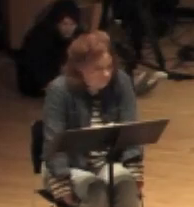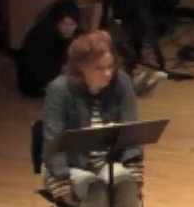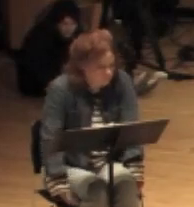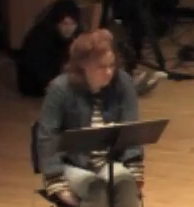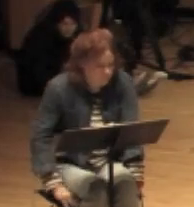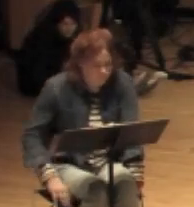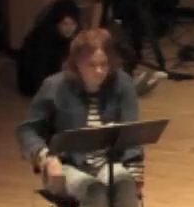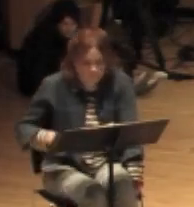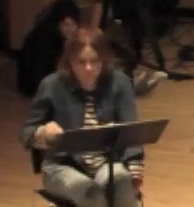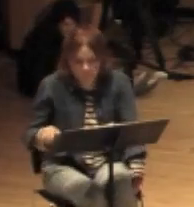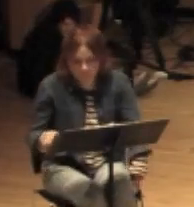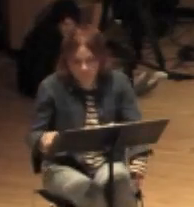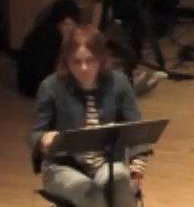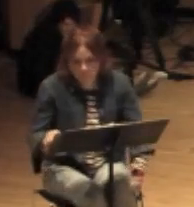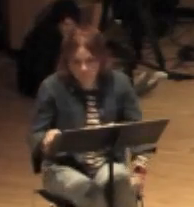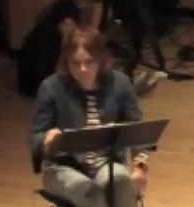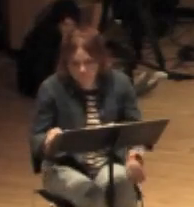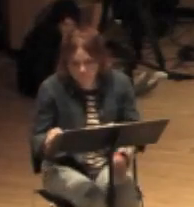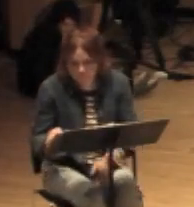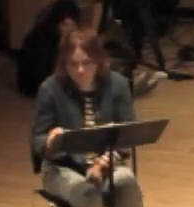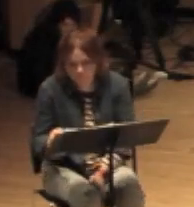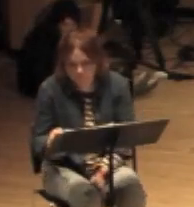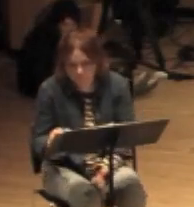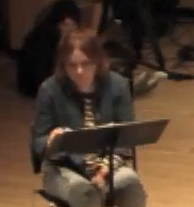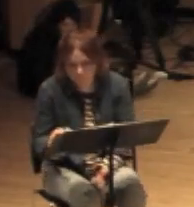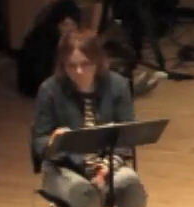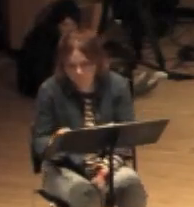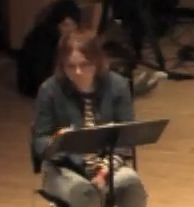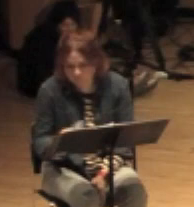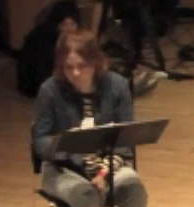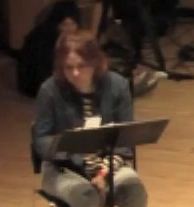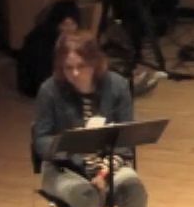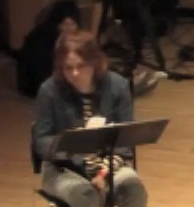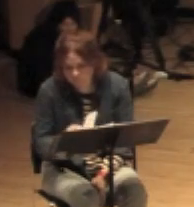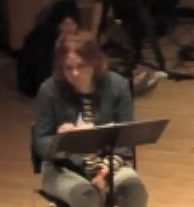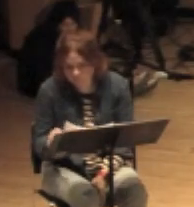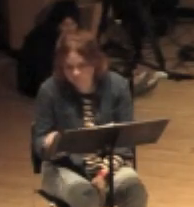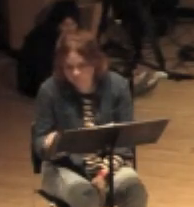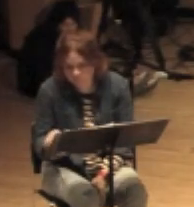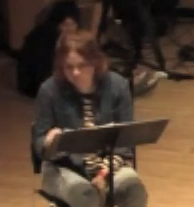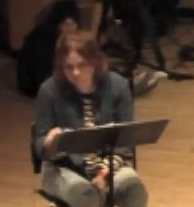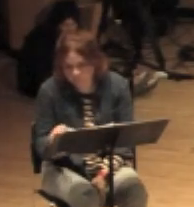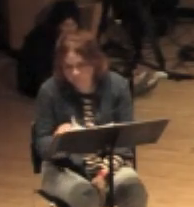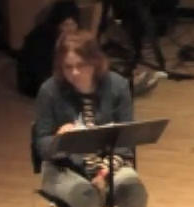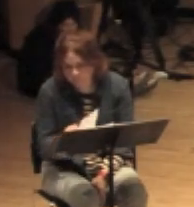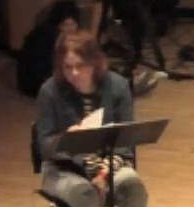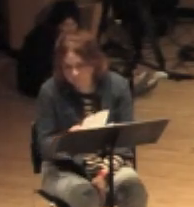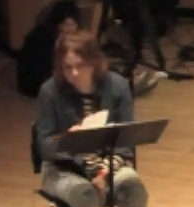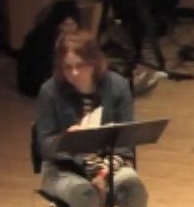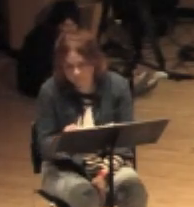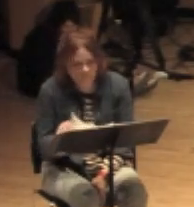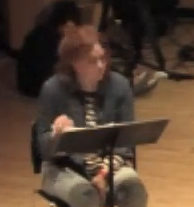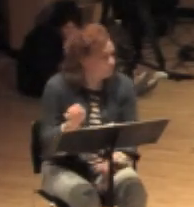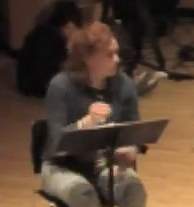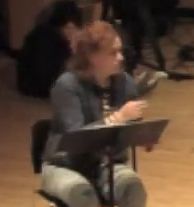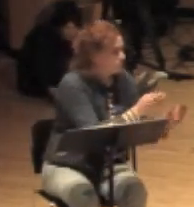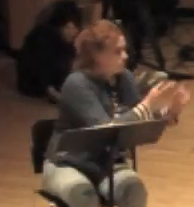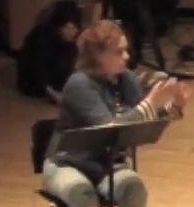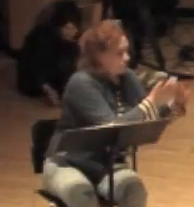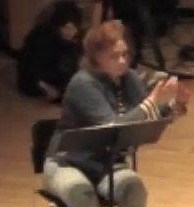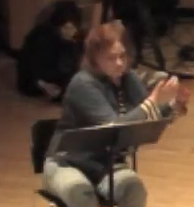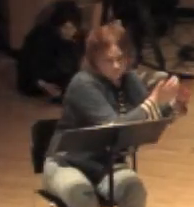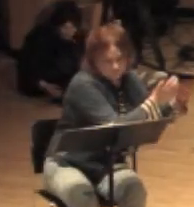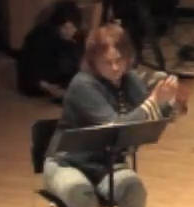coming and we have to spend time with him too no escaping it yeah that might be the